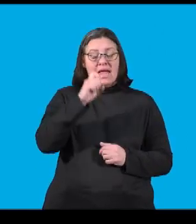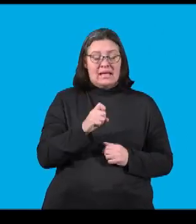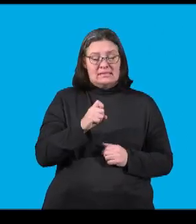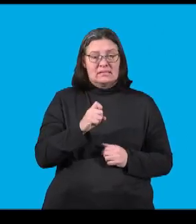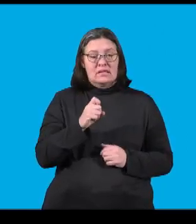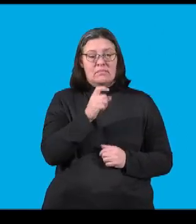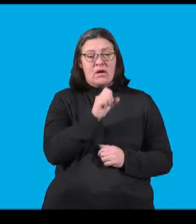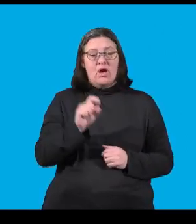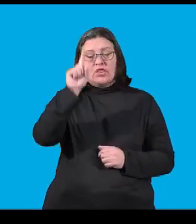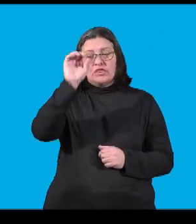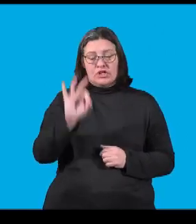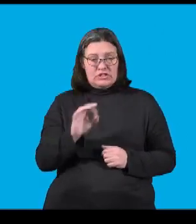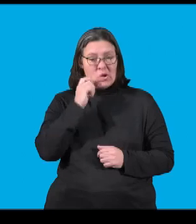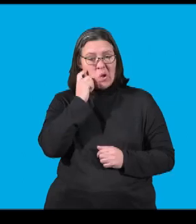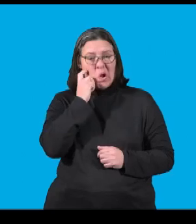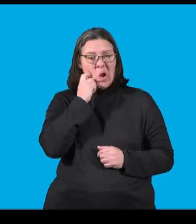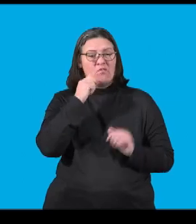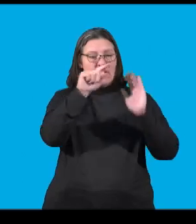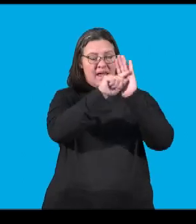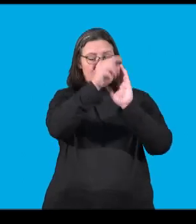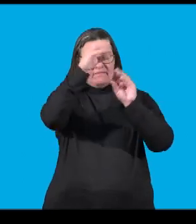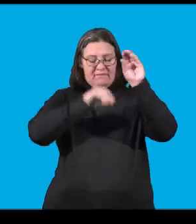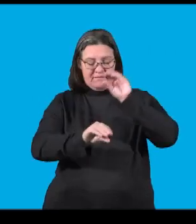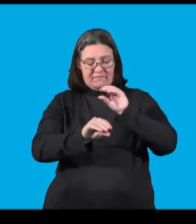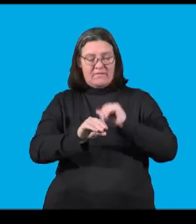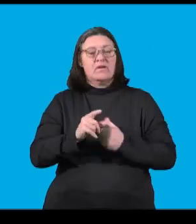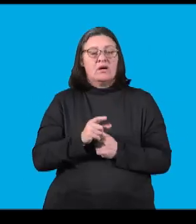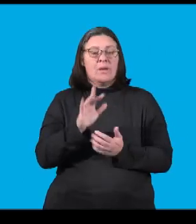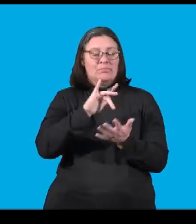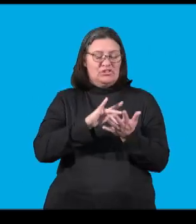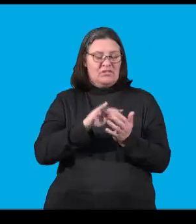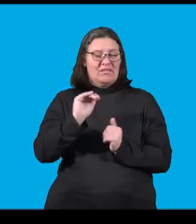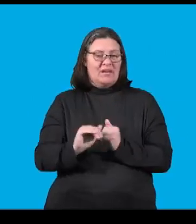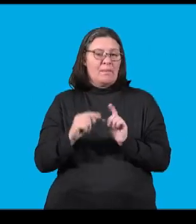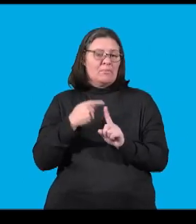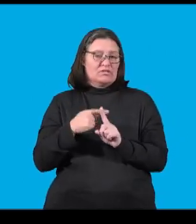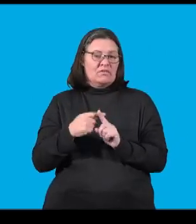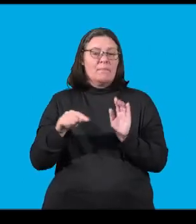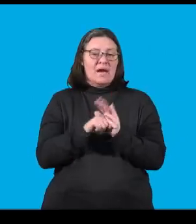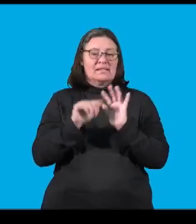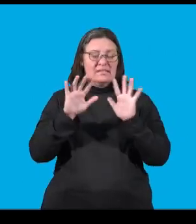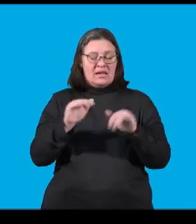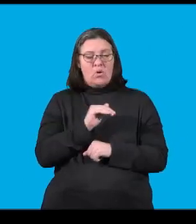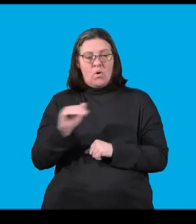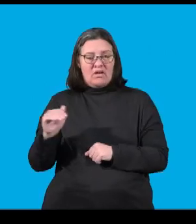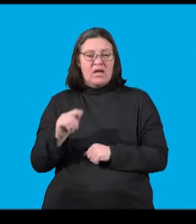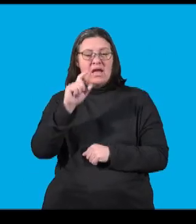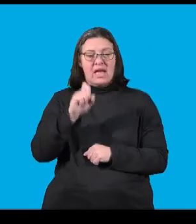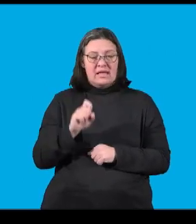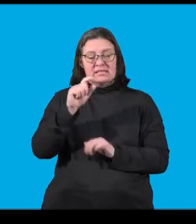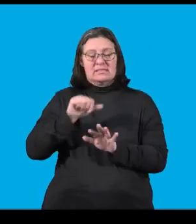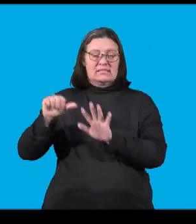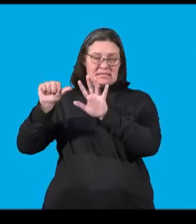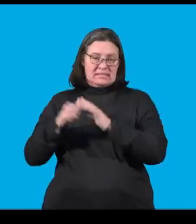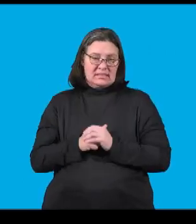x to the power a third. Okay, so I've changed my power from negative to positive by changing its position. Minus 10